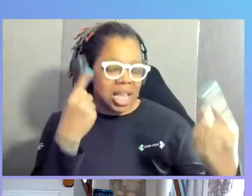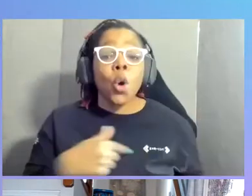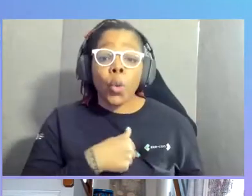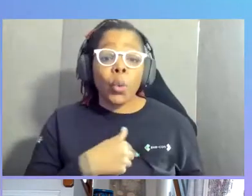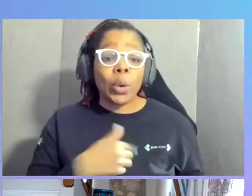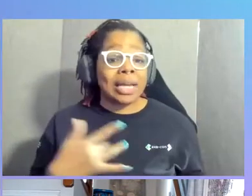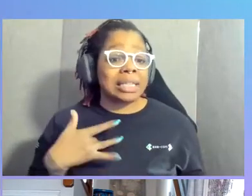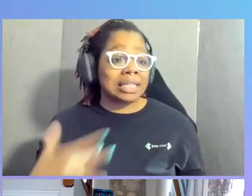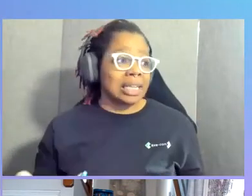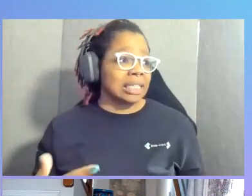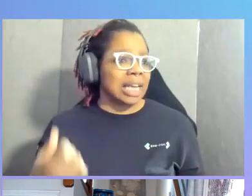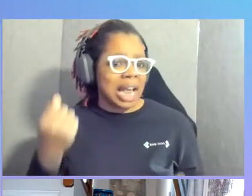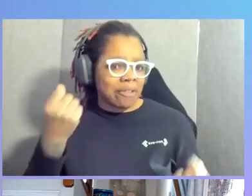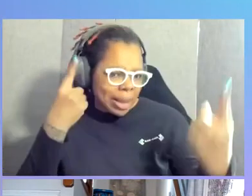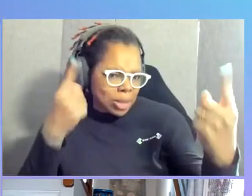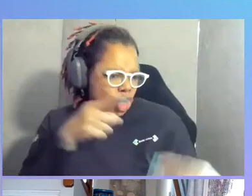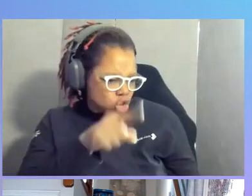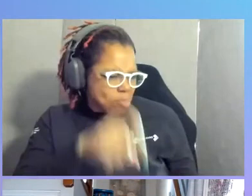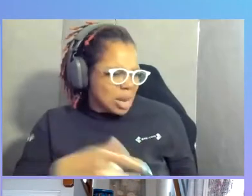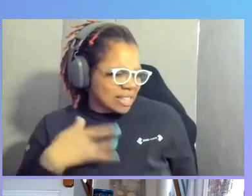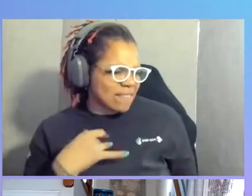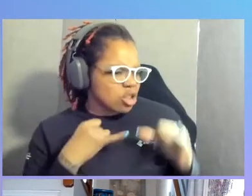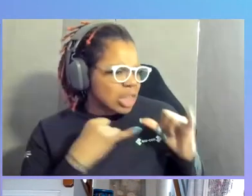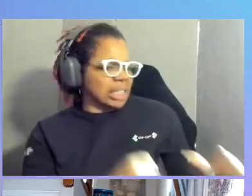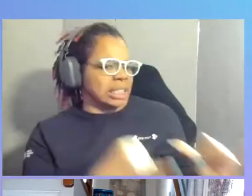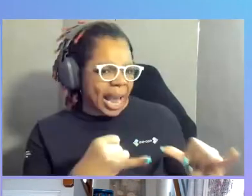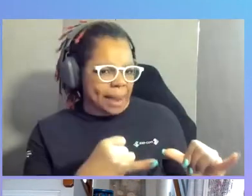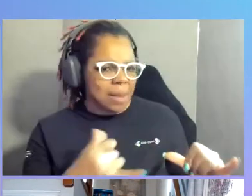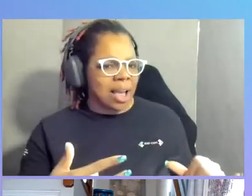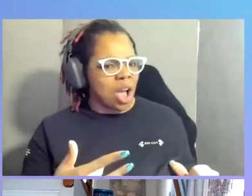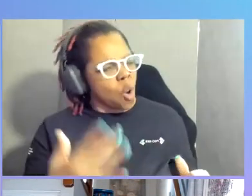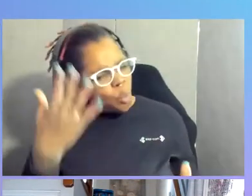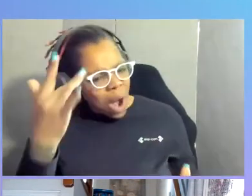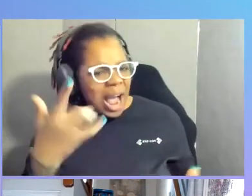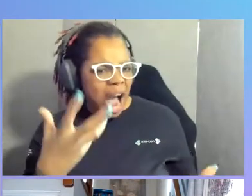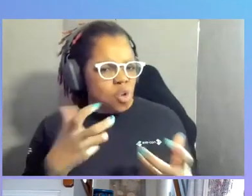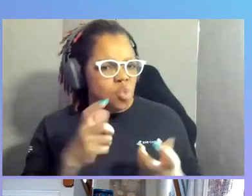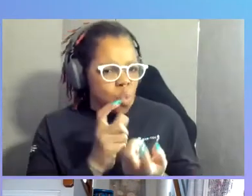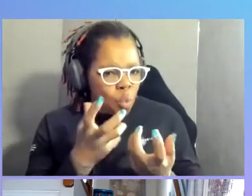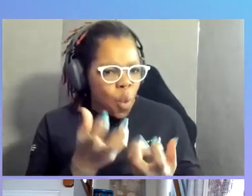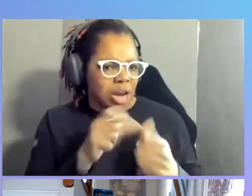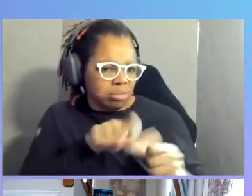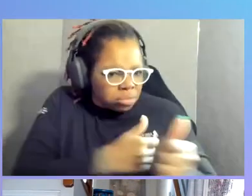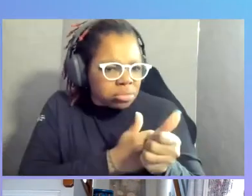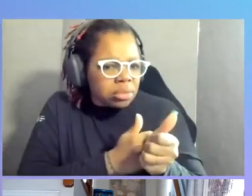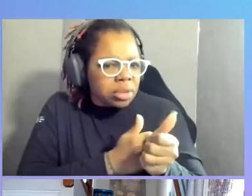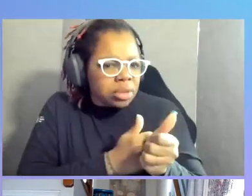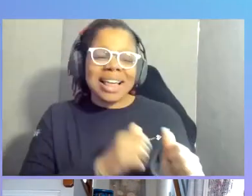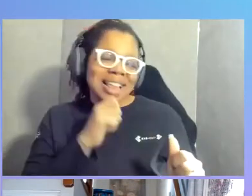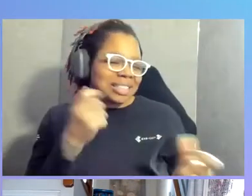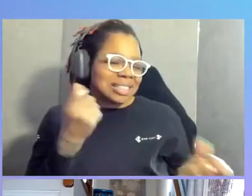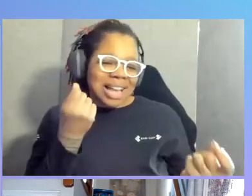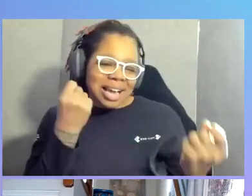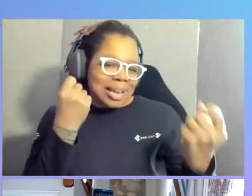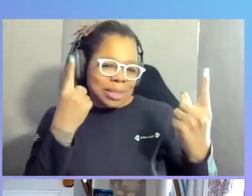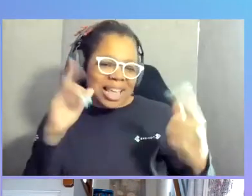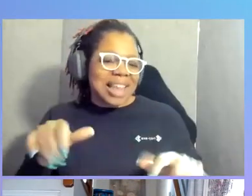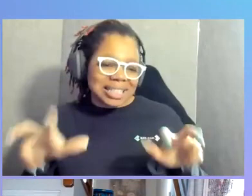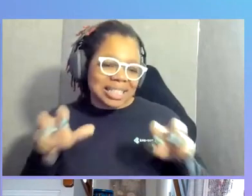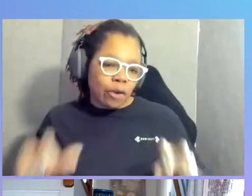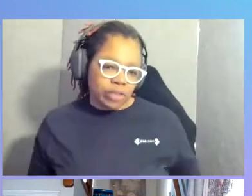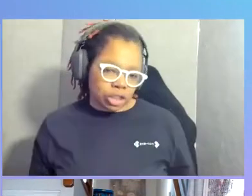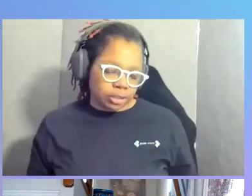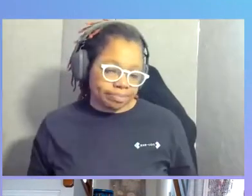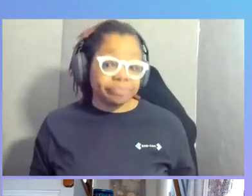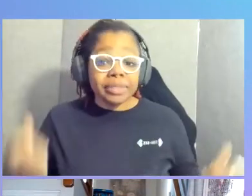hold empathy to be, you have to feel me and feel me for why I want you to feel me. That's not empathy. That's selfishness. Empathy is,